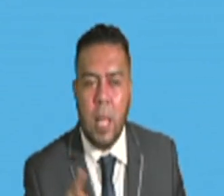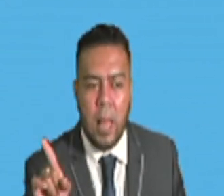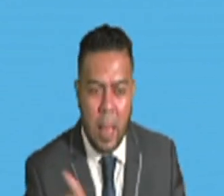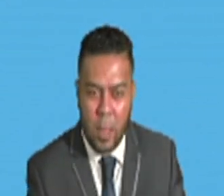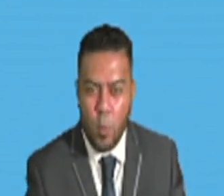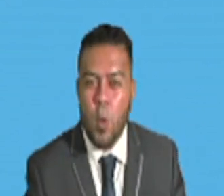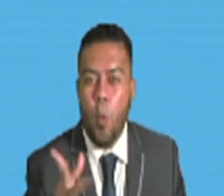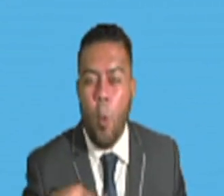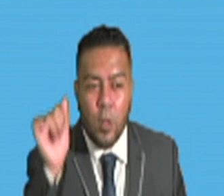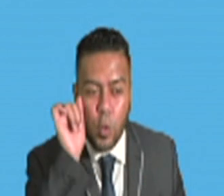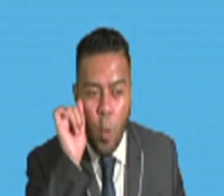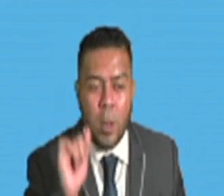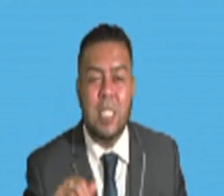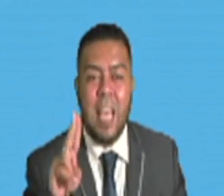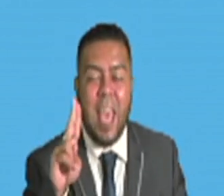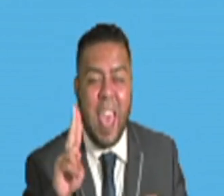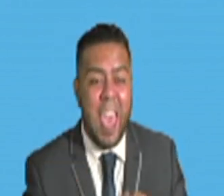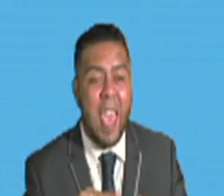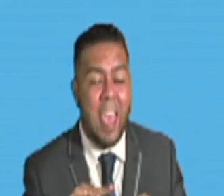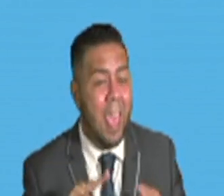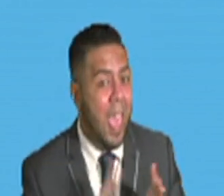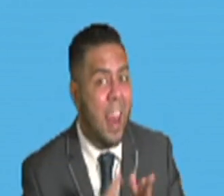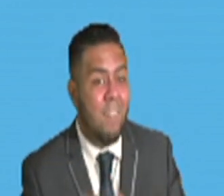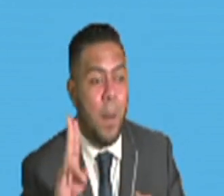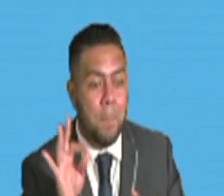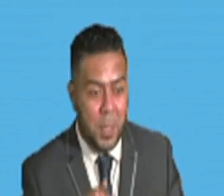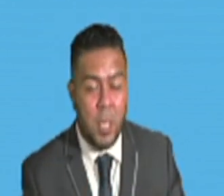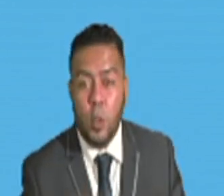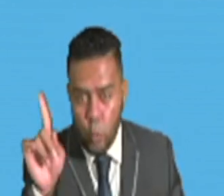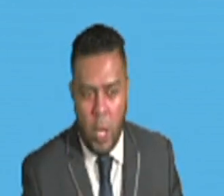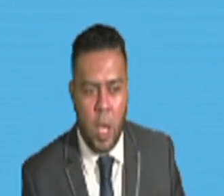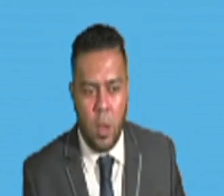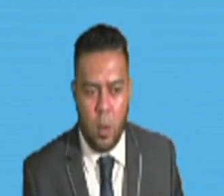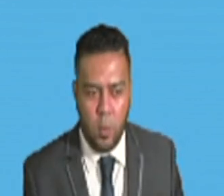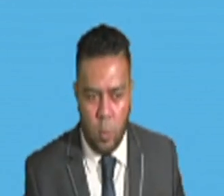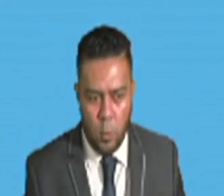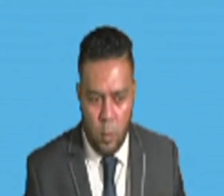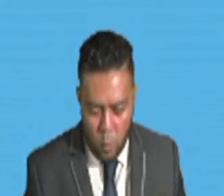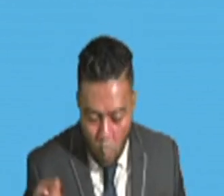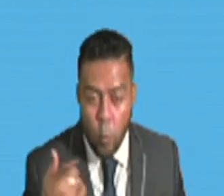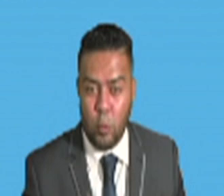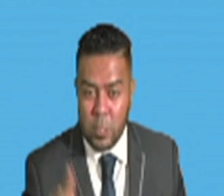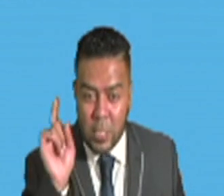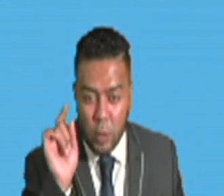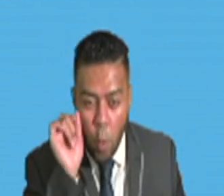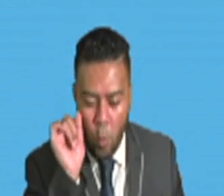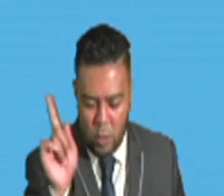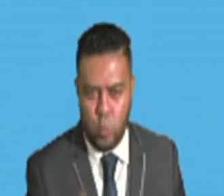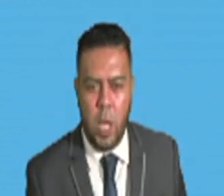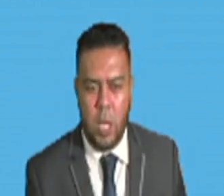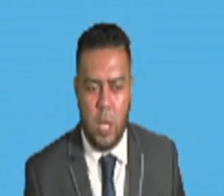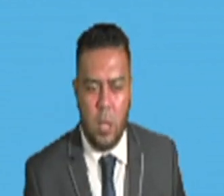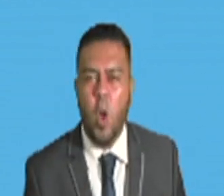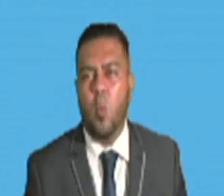want to know what NFP is like today, not what it was like. We want to know what it was like, what it is like today. Mr.